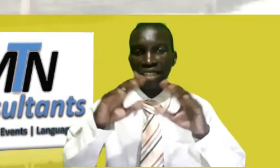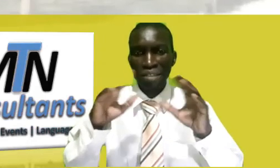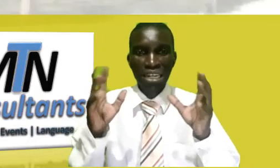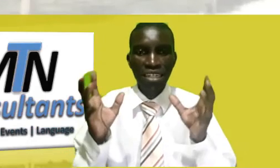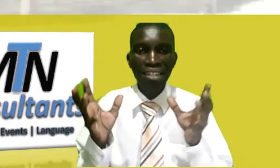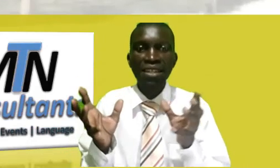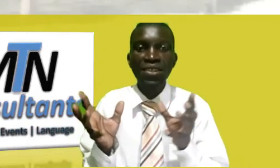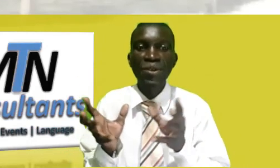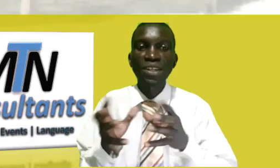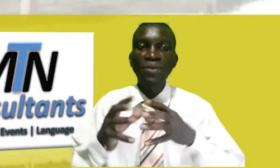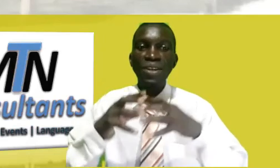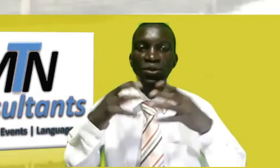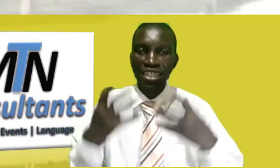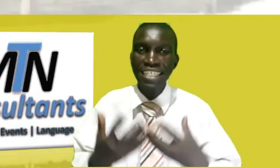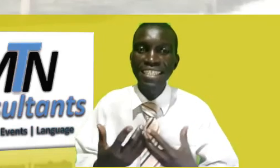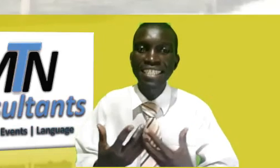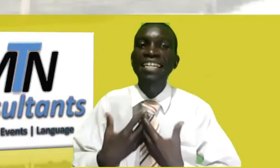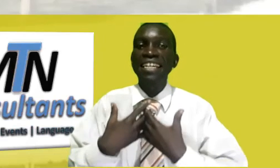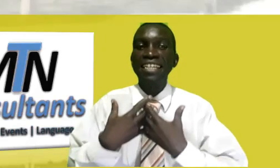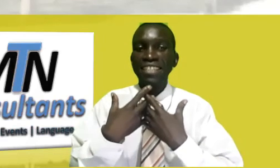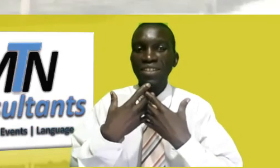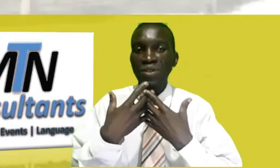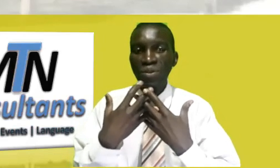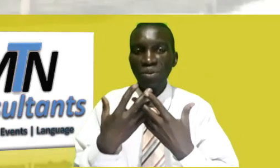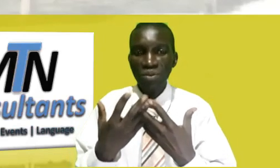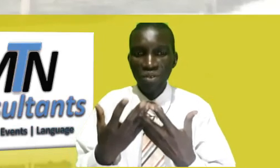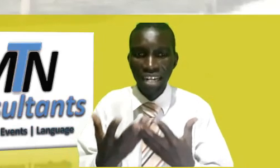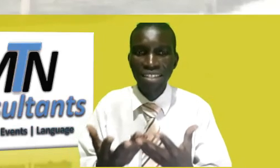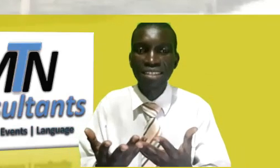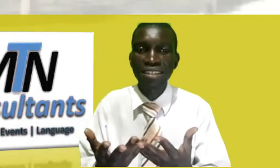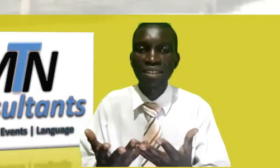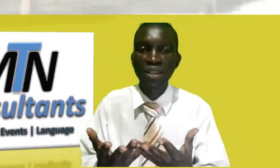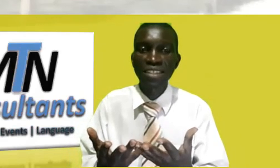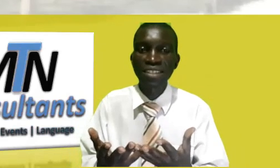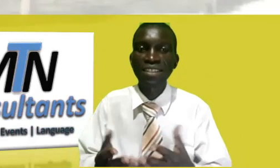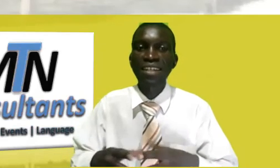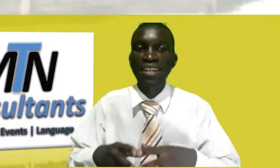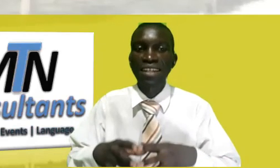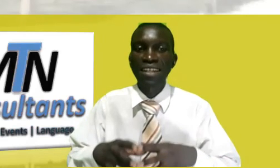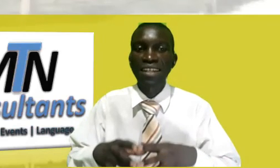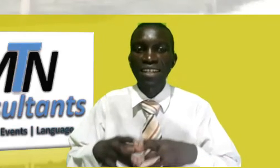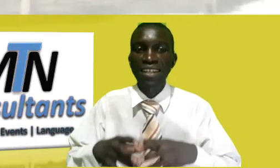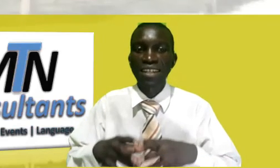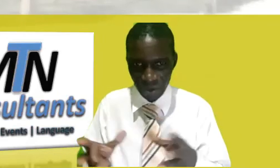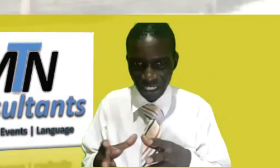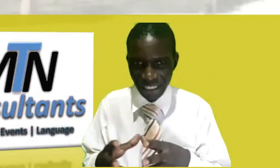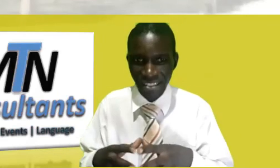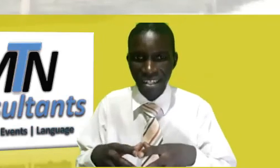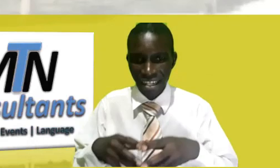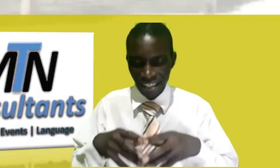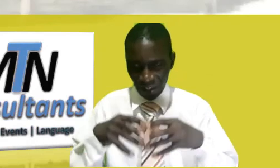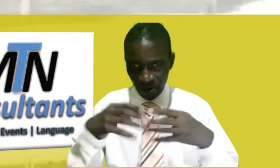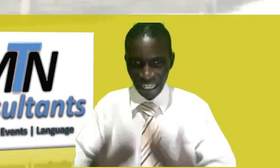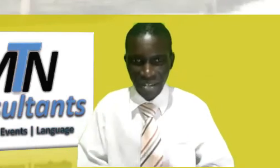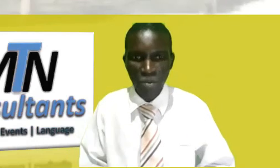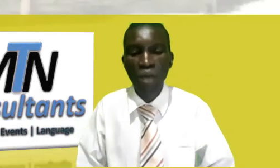That one is mainly theory, where you read and you answer certain questions, then you take some quizzes,